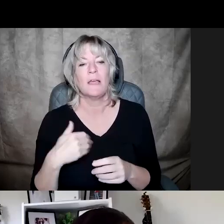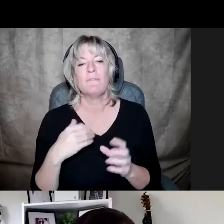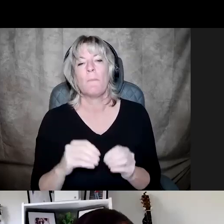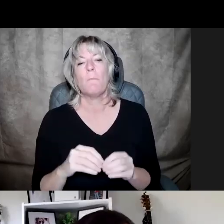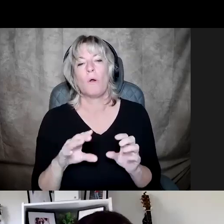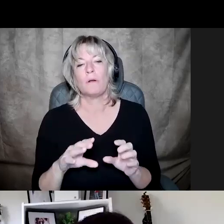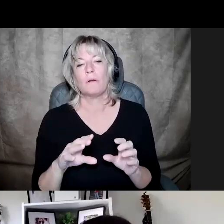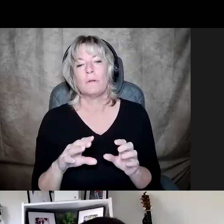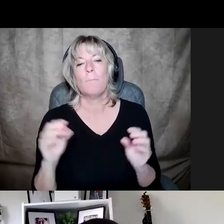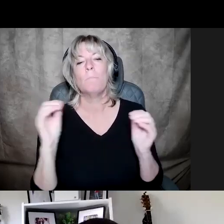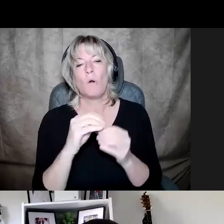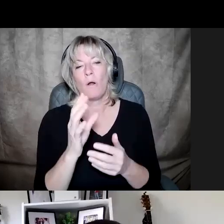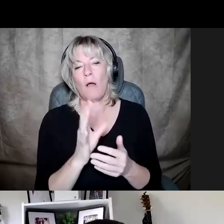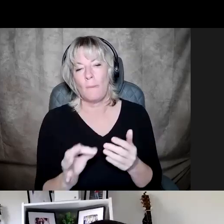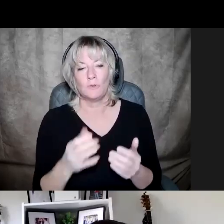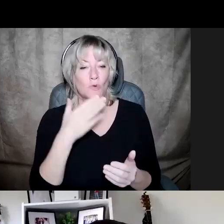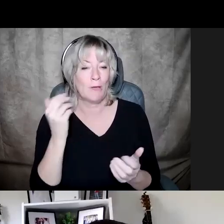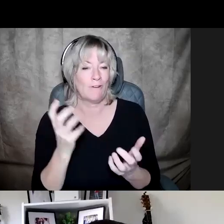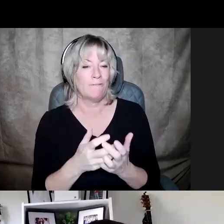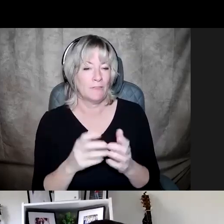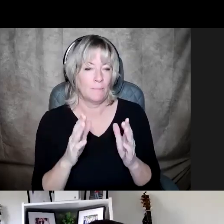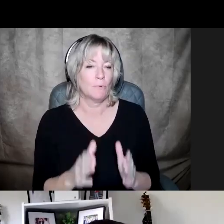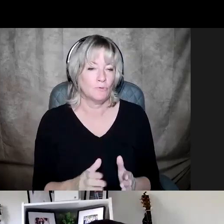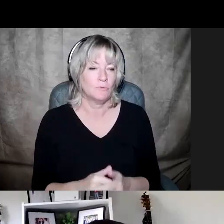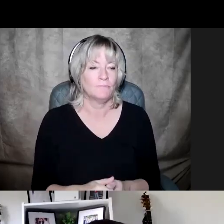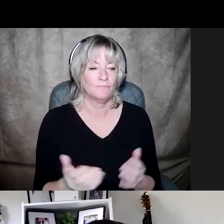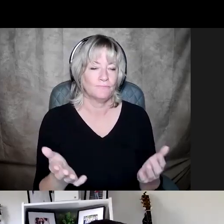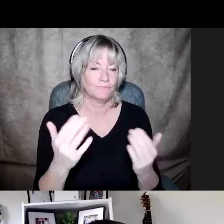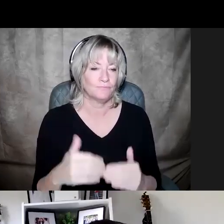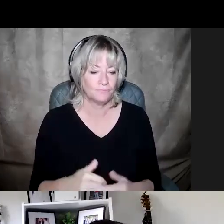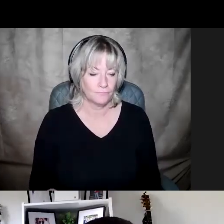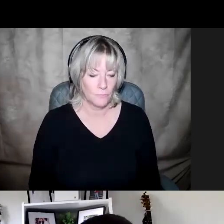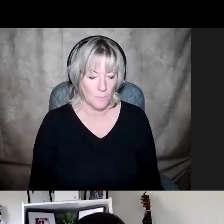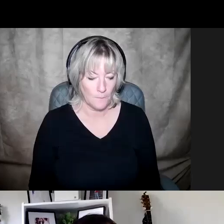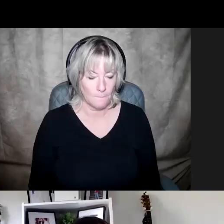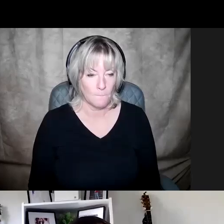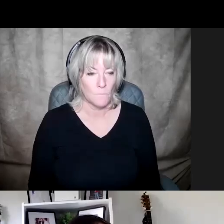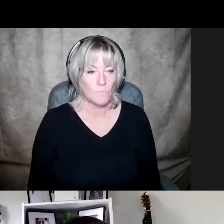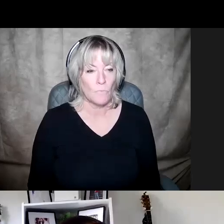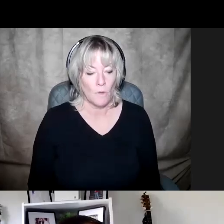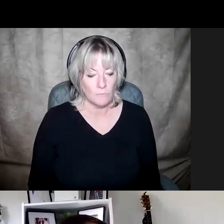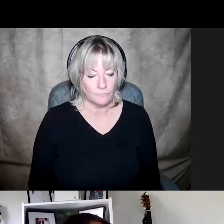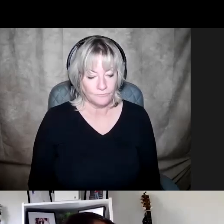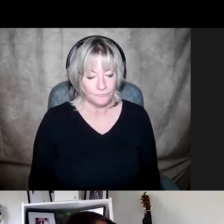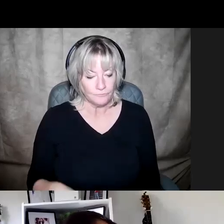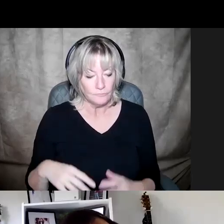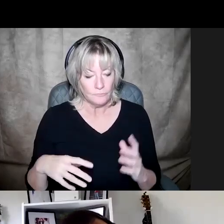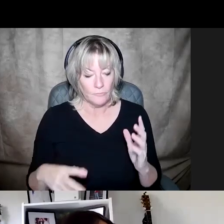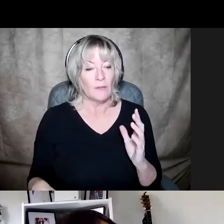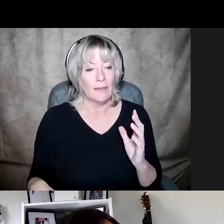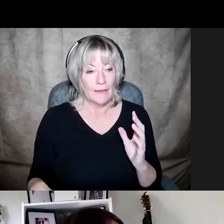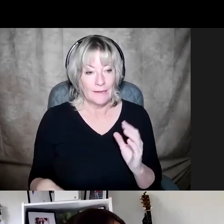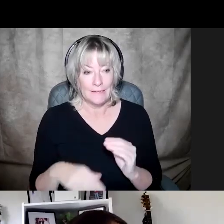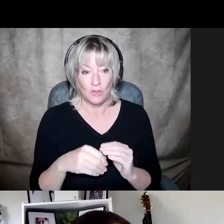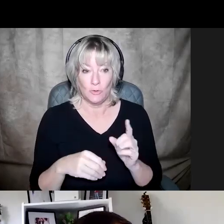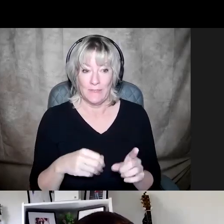fitting the need of the individual. Next slide. Thank you. And in addition to looking at the